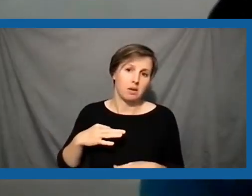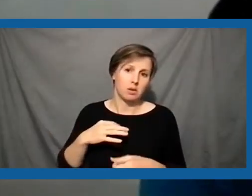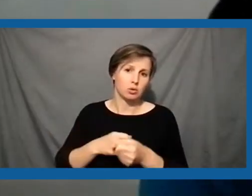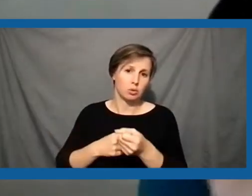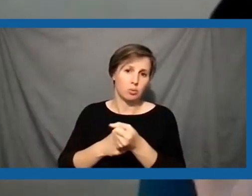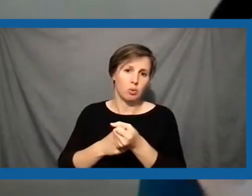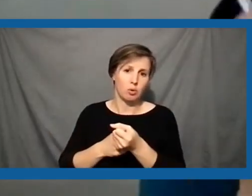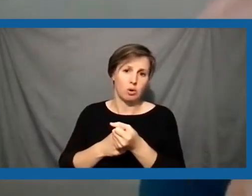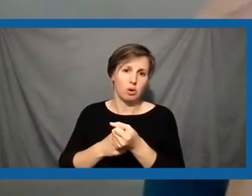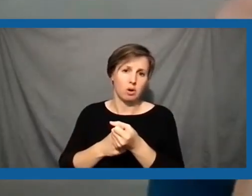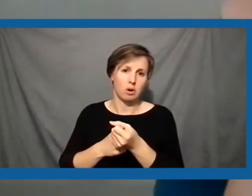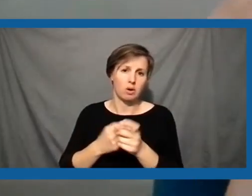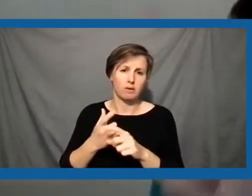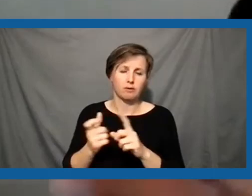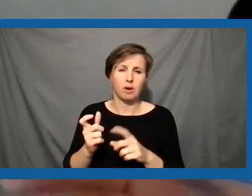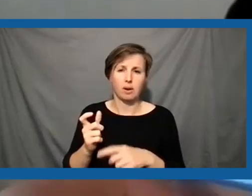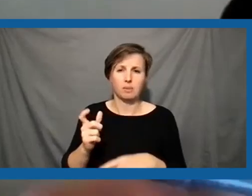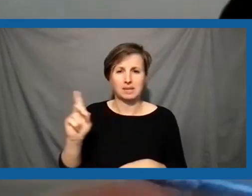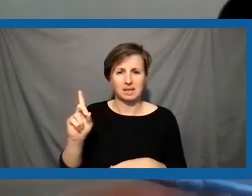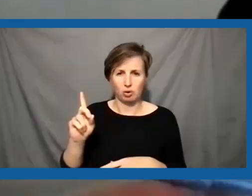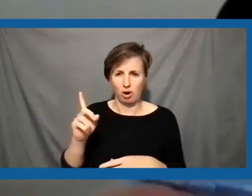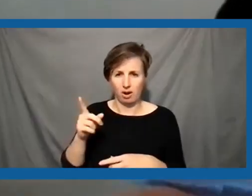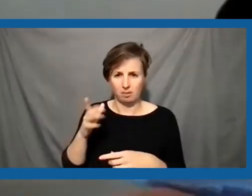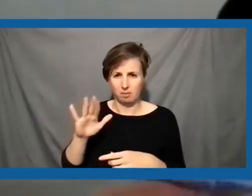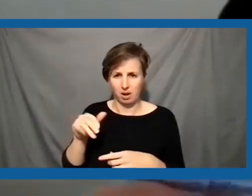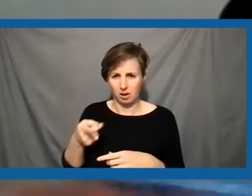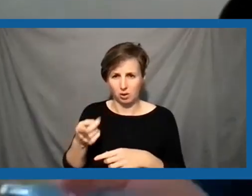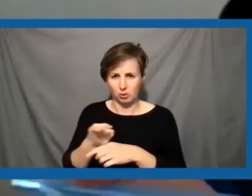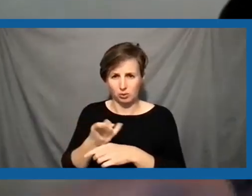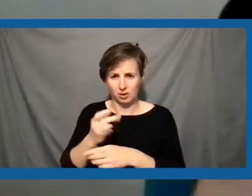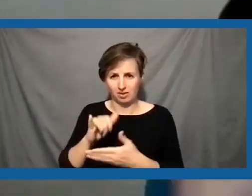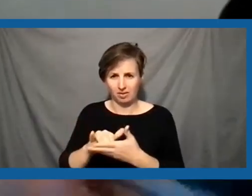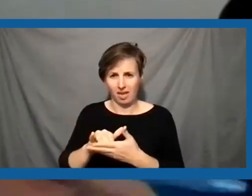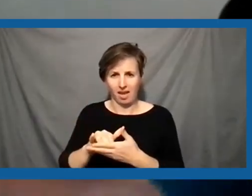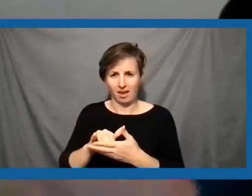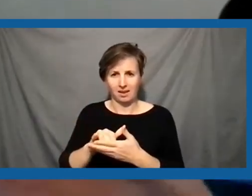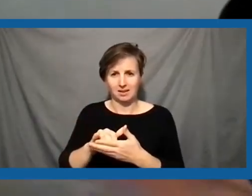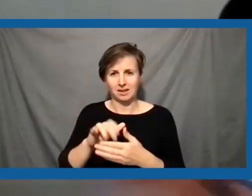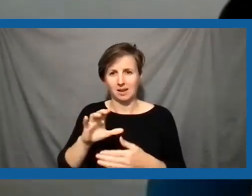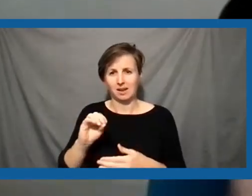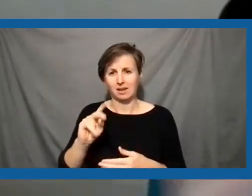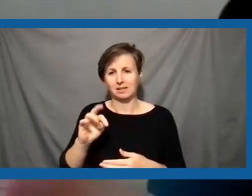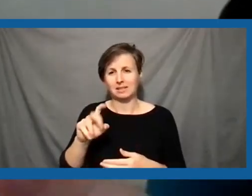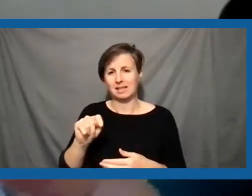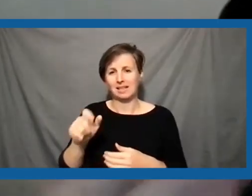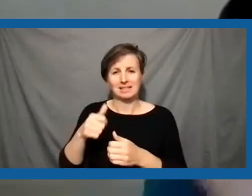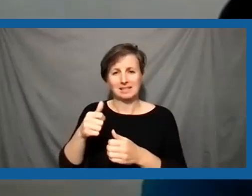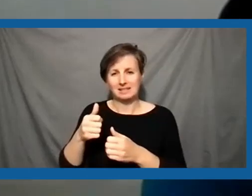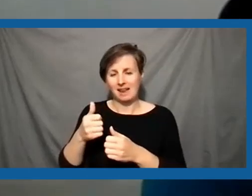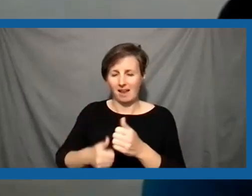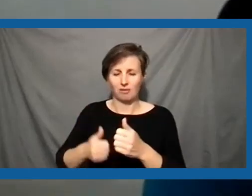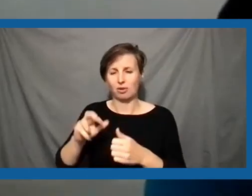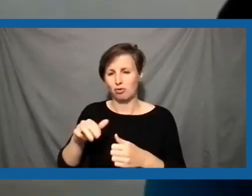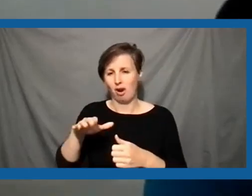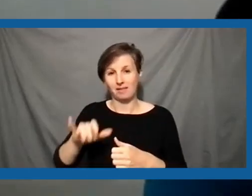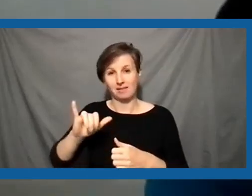the Democratic Party just by going on that contest every race inspired me to start right from the beginning to run.